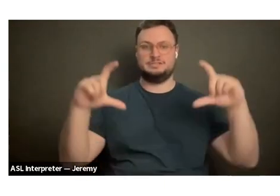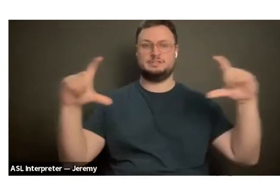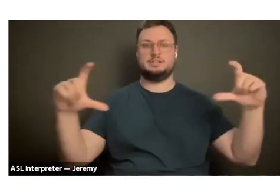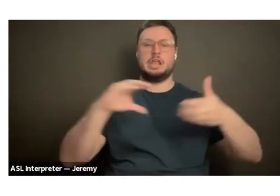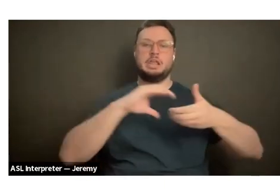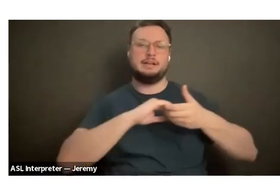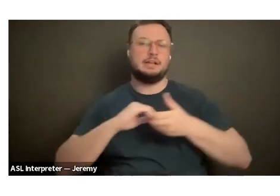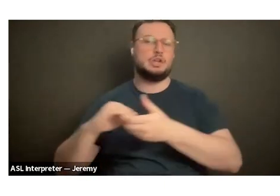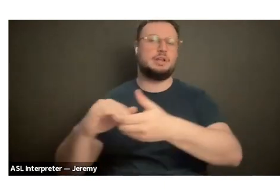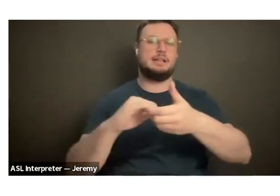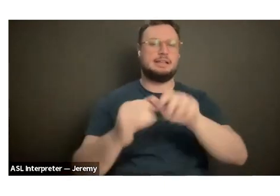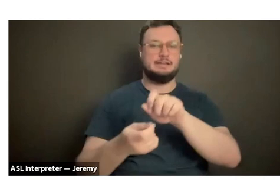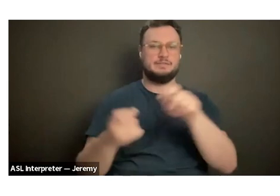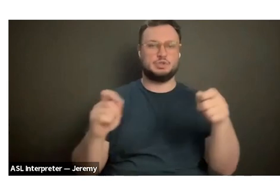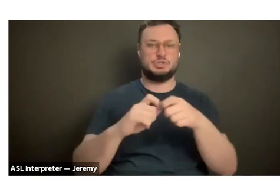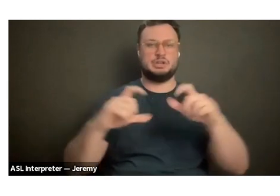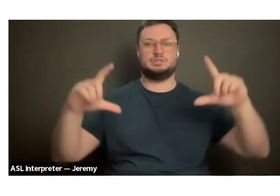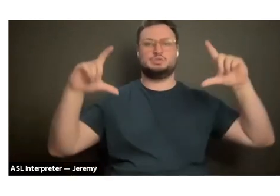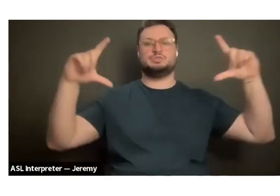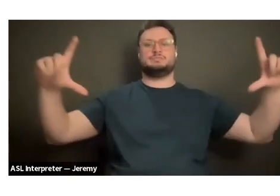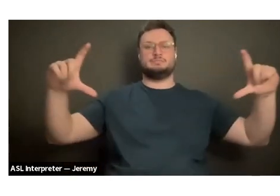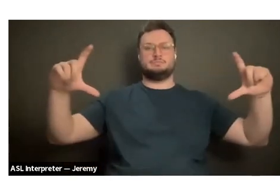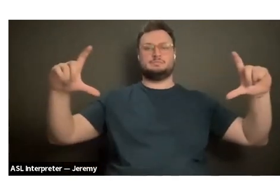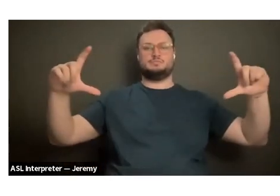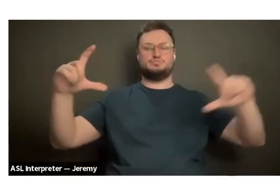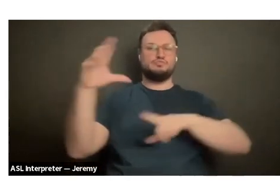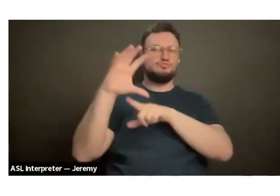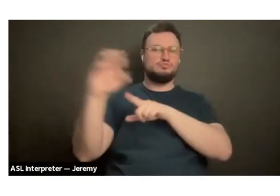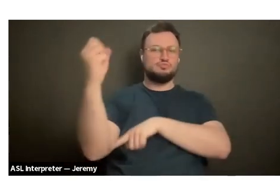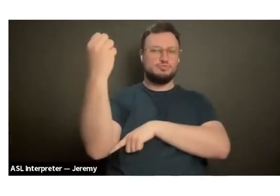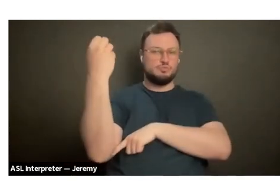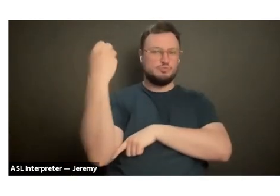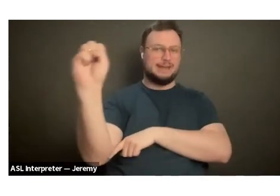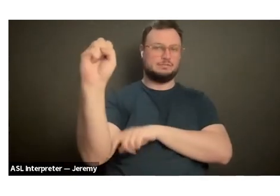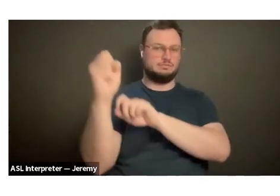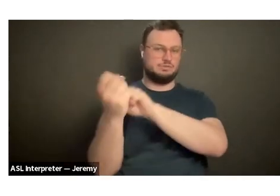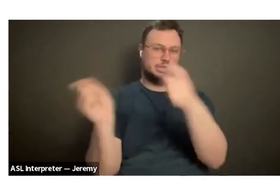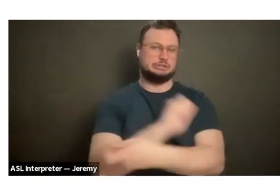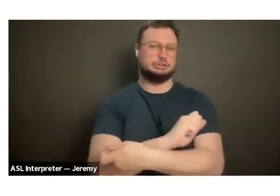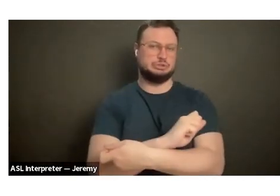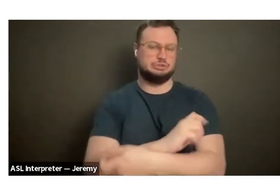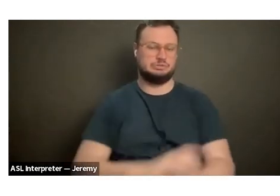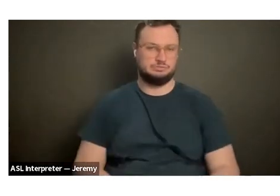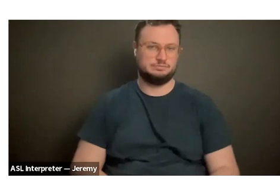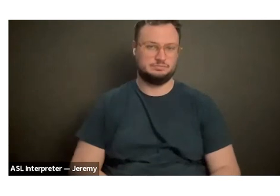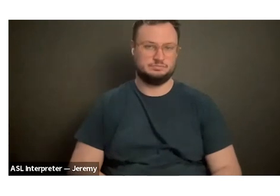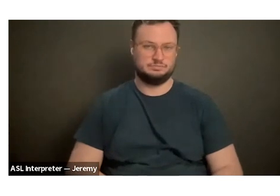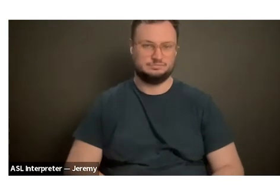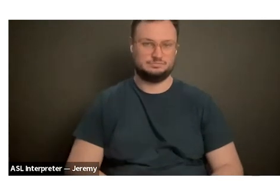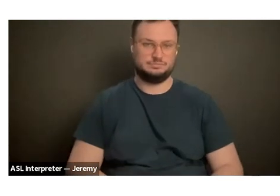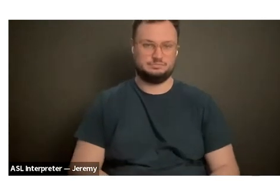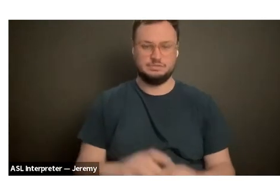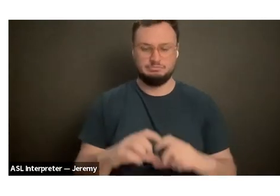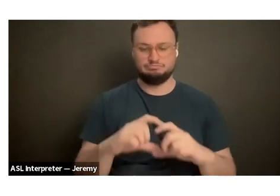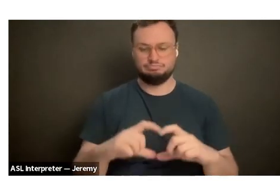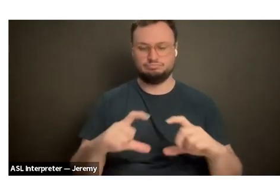change. And then we have AI for collective change, which ultimately leads us